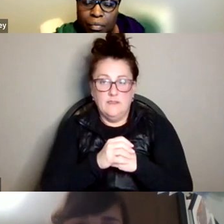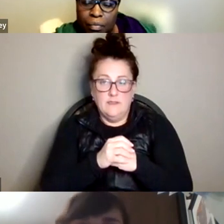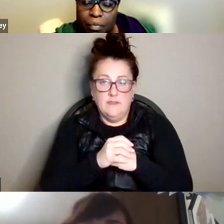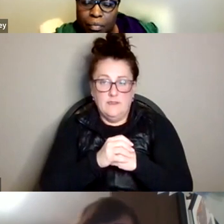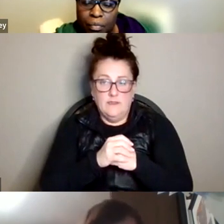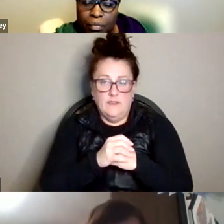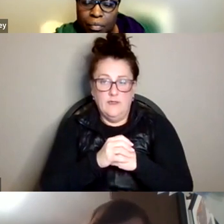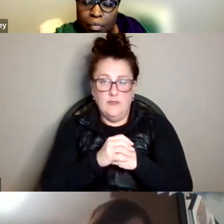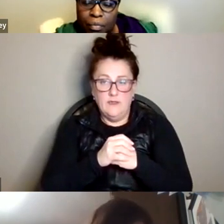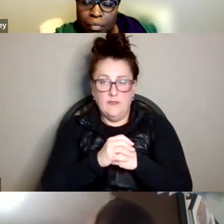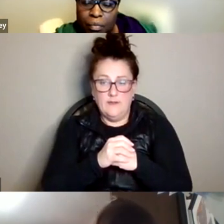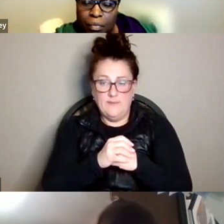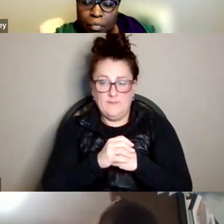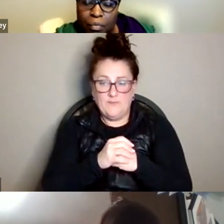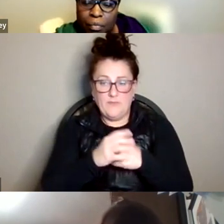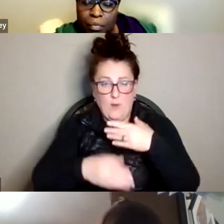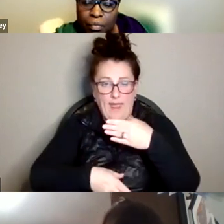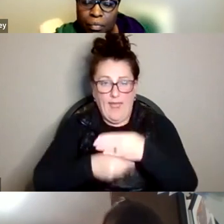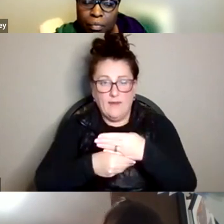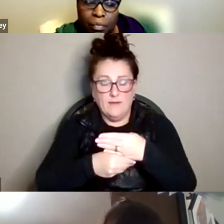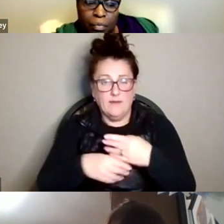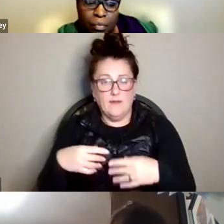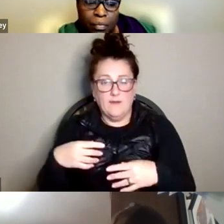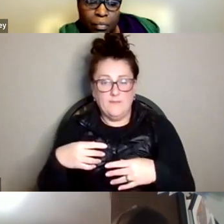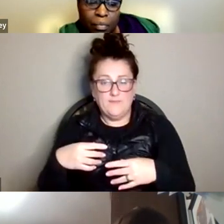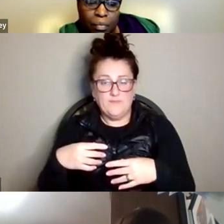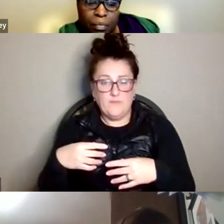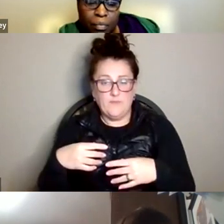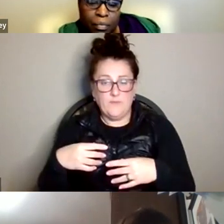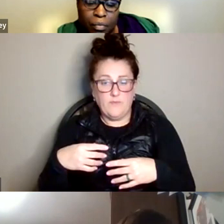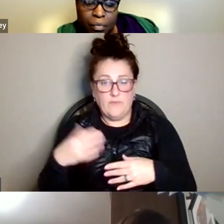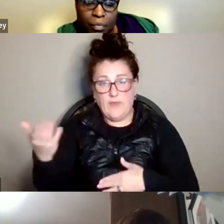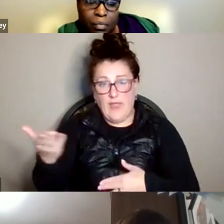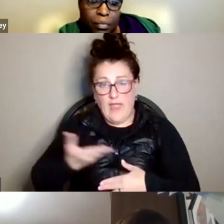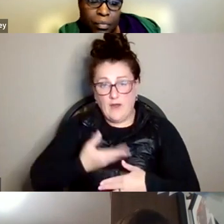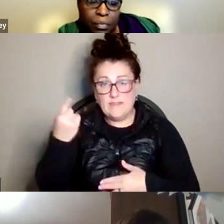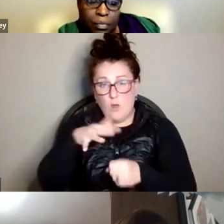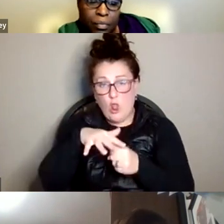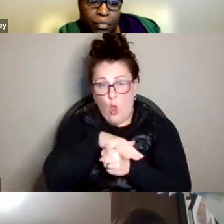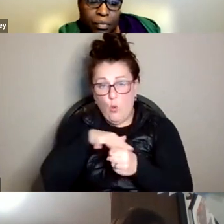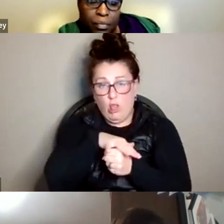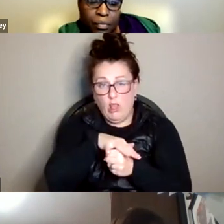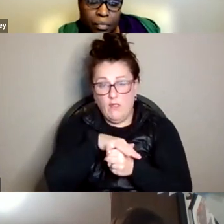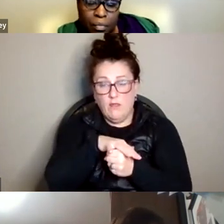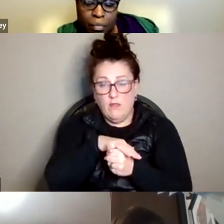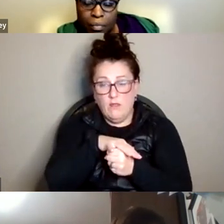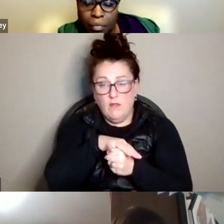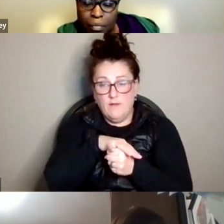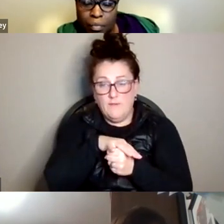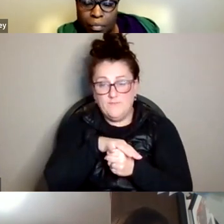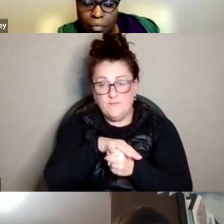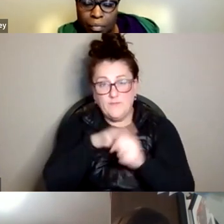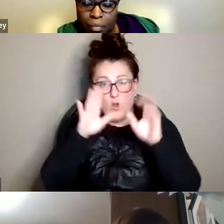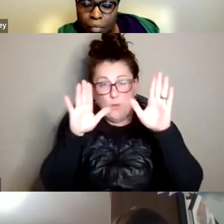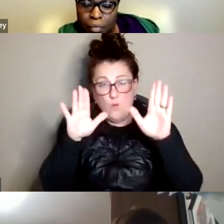I want to just add some things that I haven't heard. And one is that I think in addition to hiring someone locally, it would be wonderful if